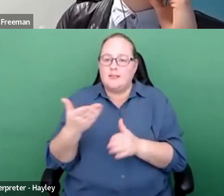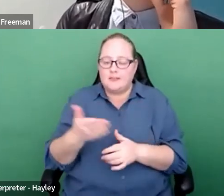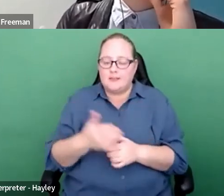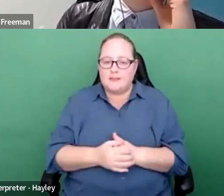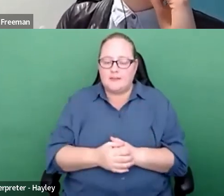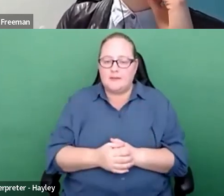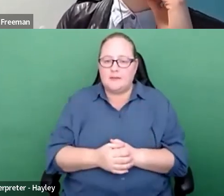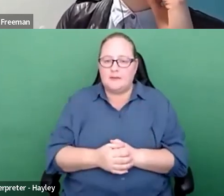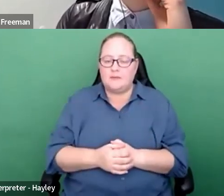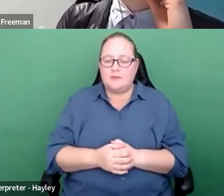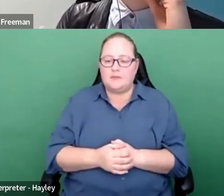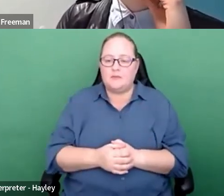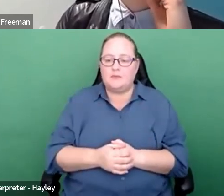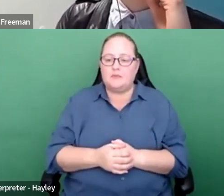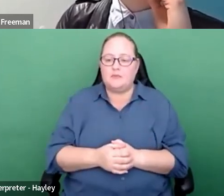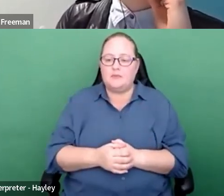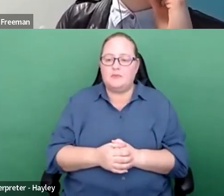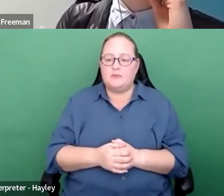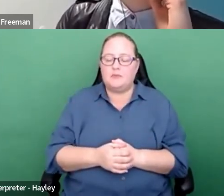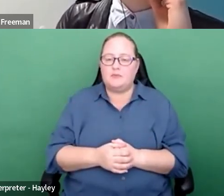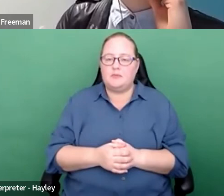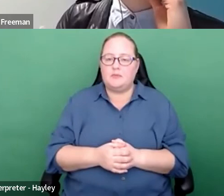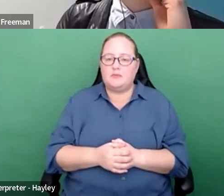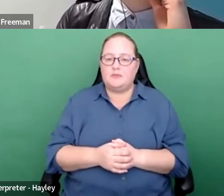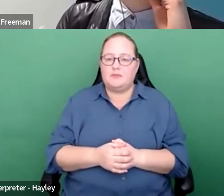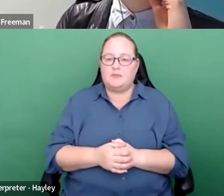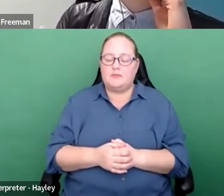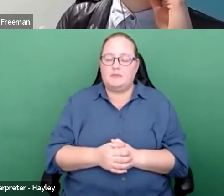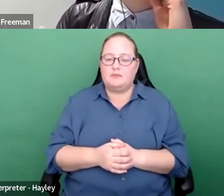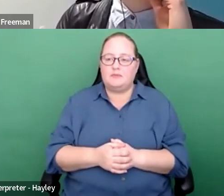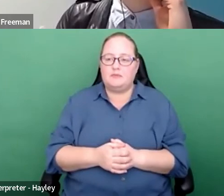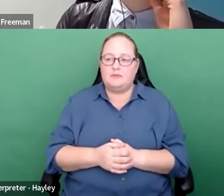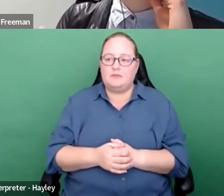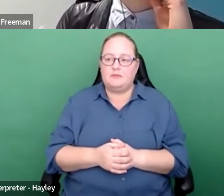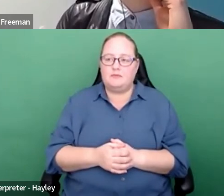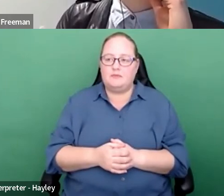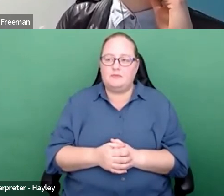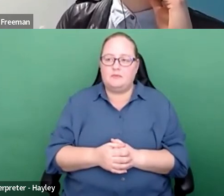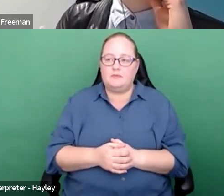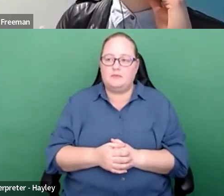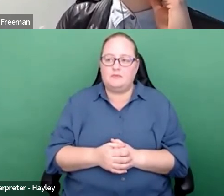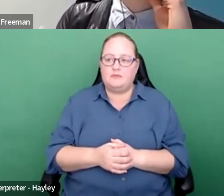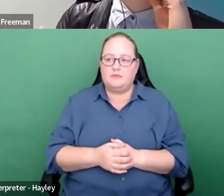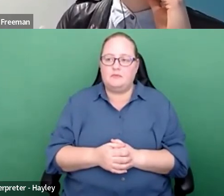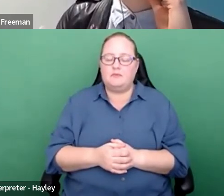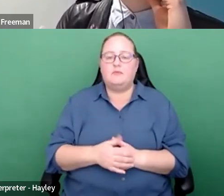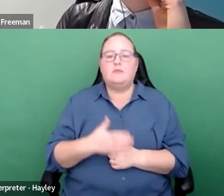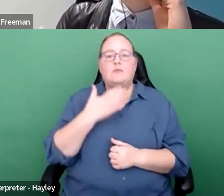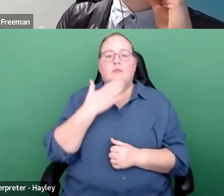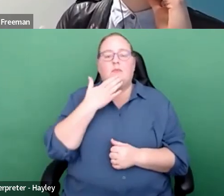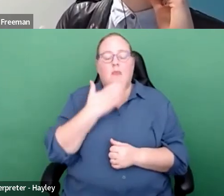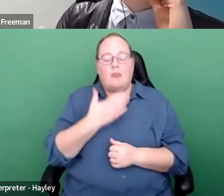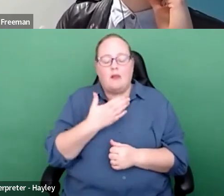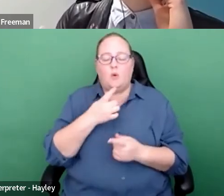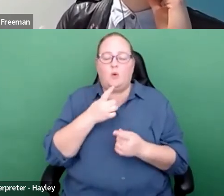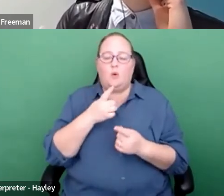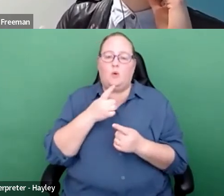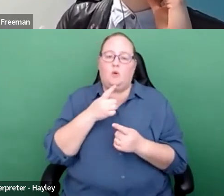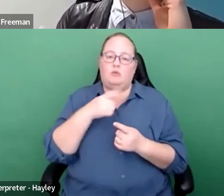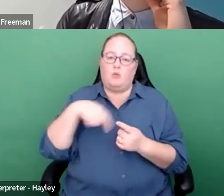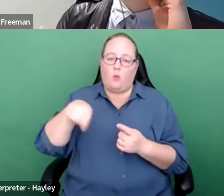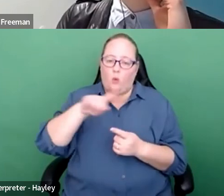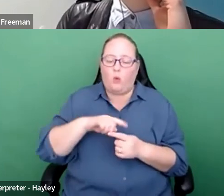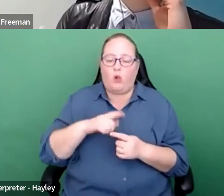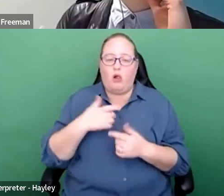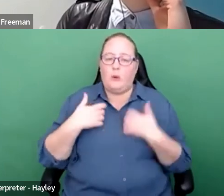some last thoughts from our speakers. Thanks, Alpa, and thanks to all the presenters for a really interesting